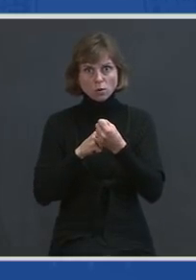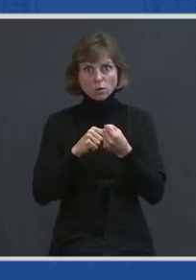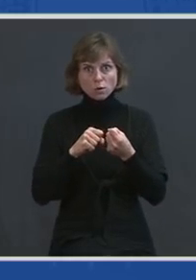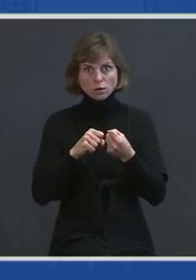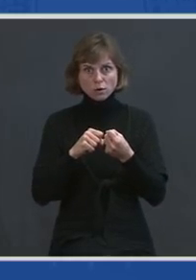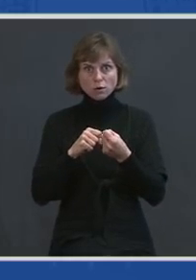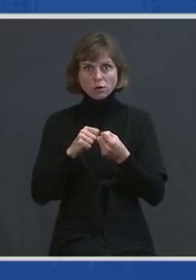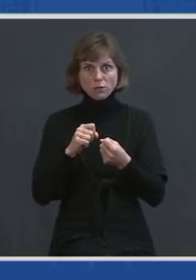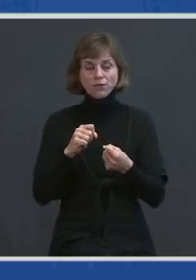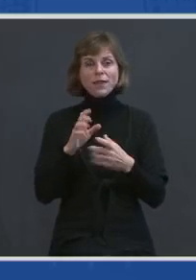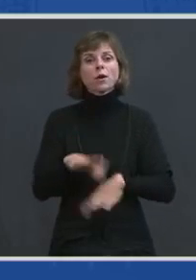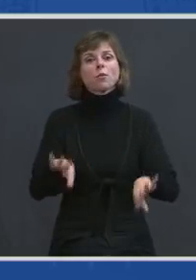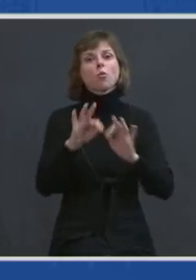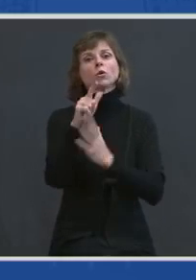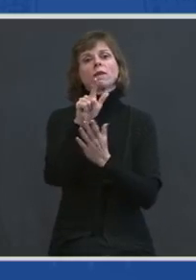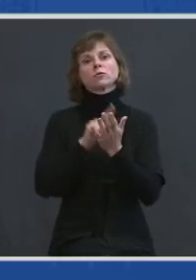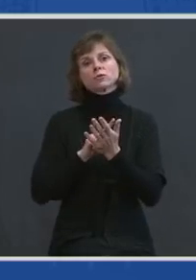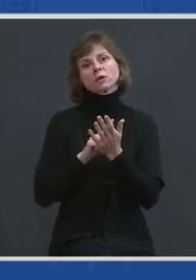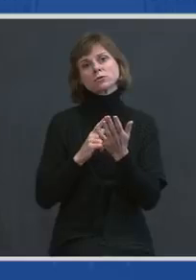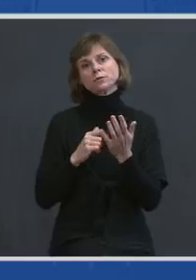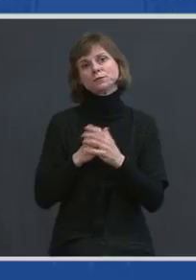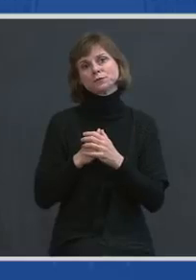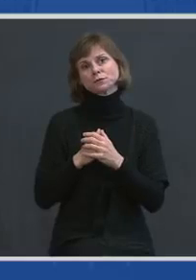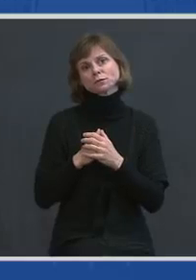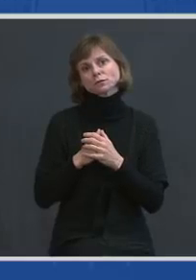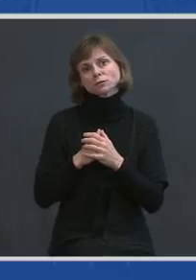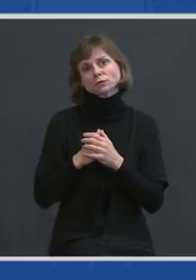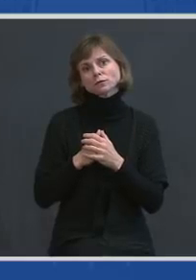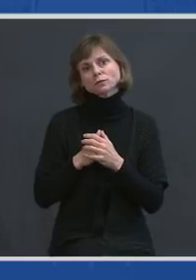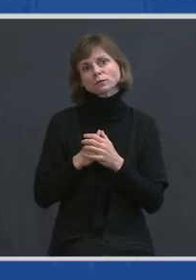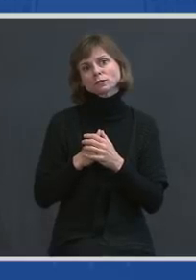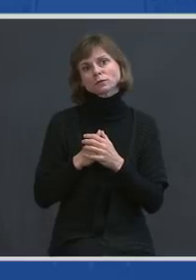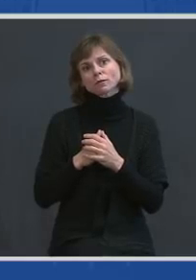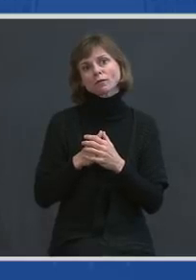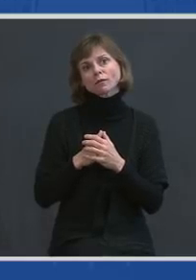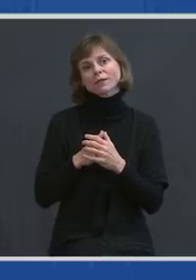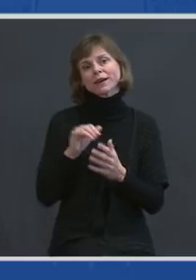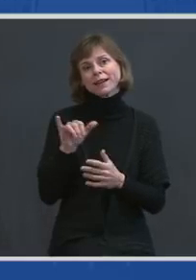important legislation. As you said, I lost my home